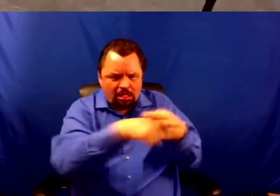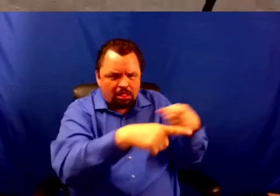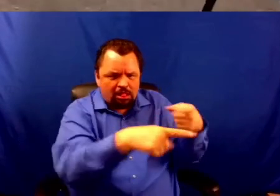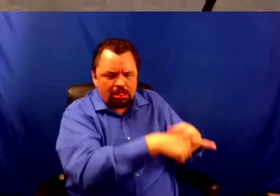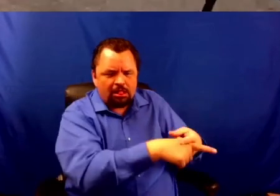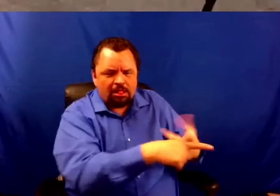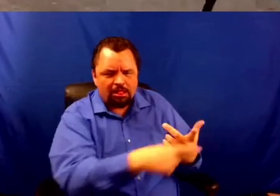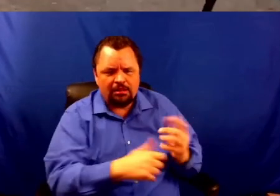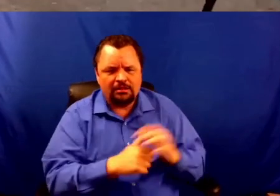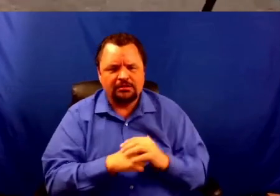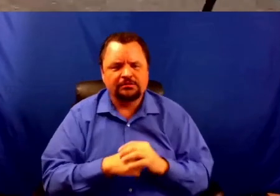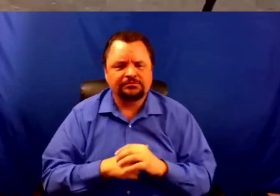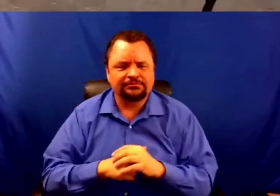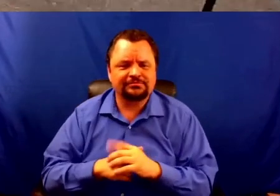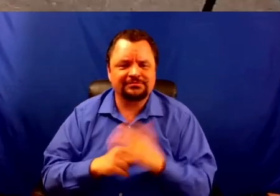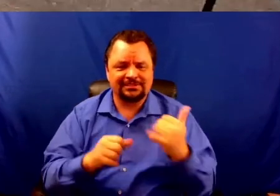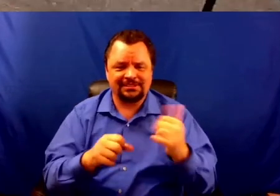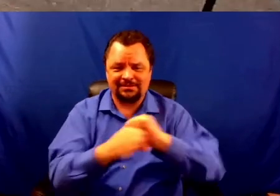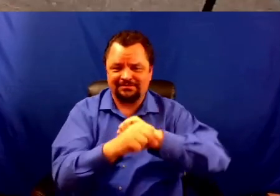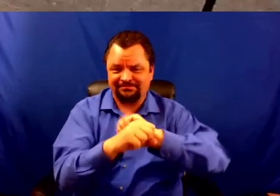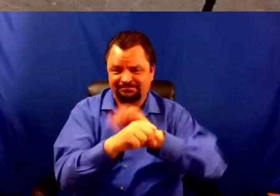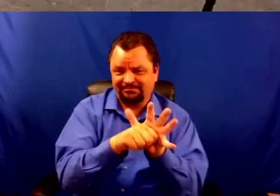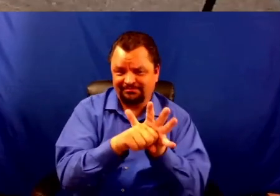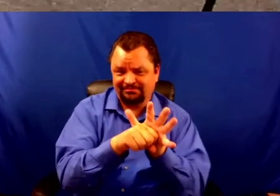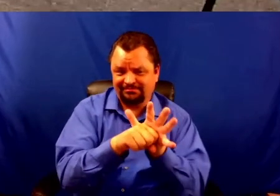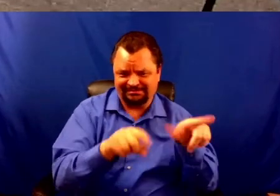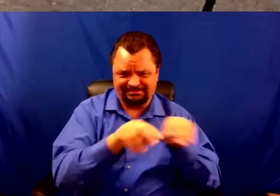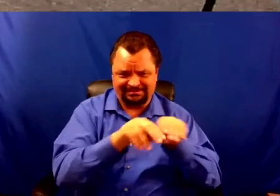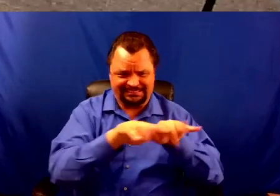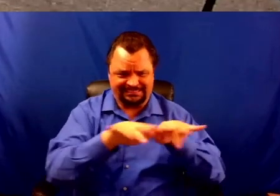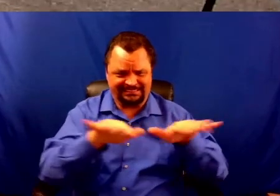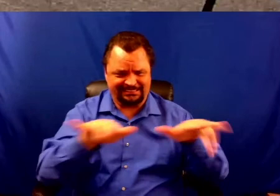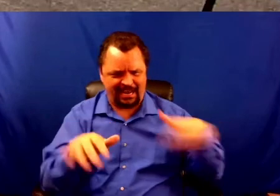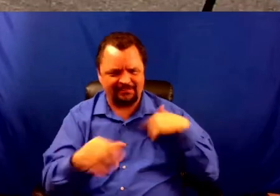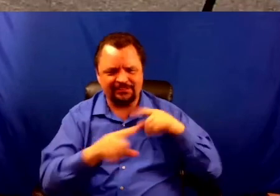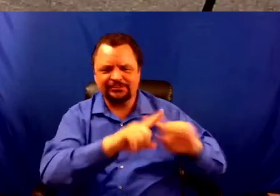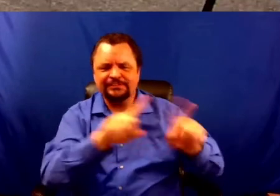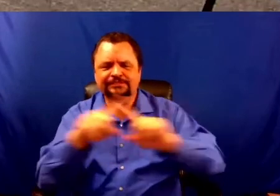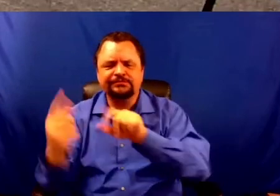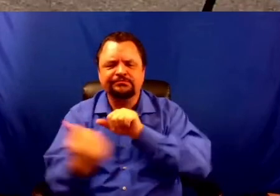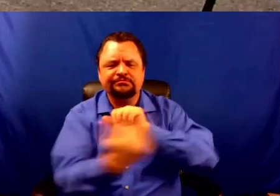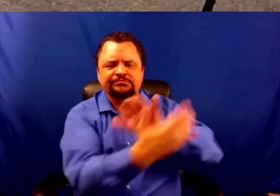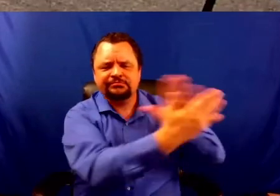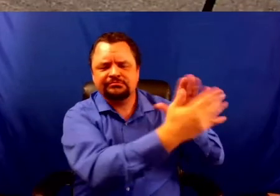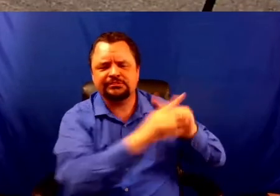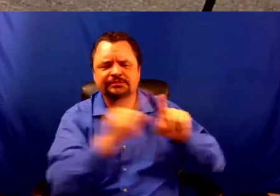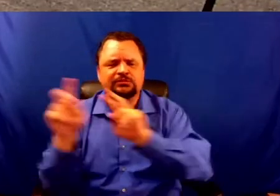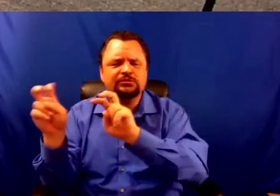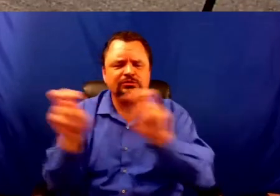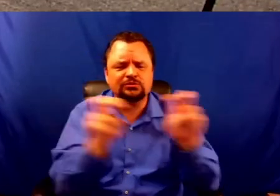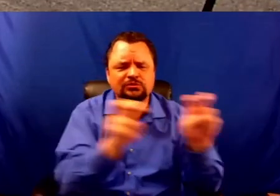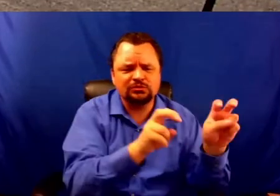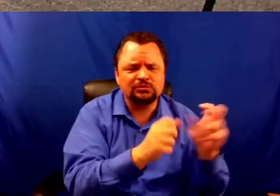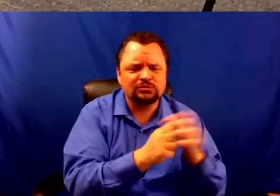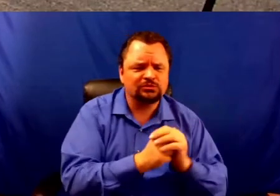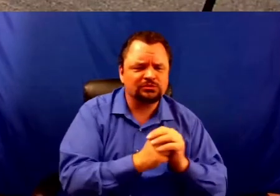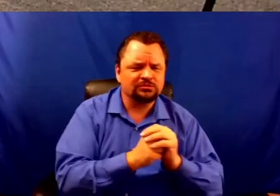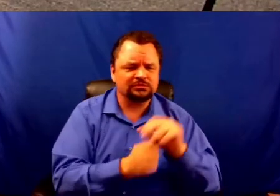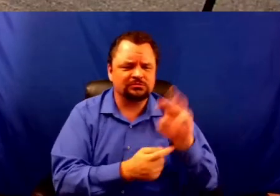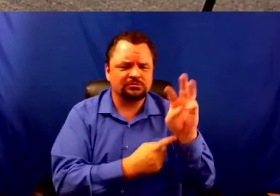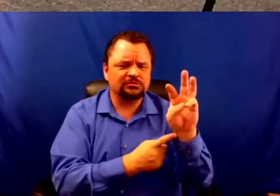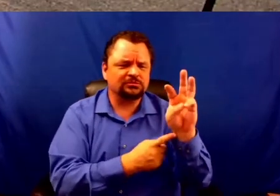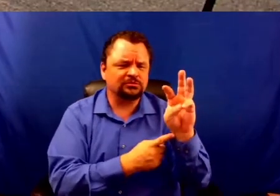food establishments, but that's what the situation is in El Paso County. Also for on-site wastewater systems, we